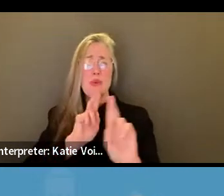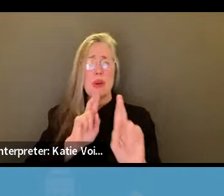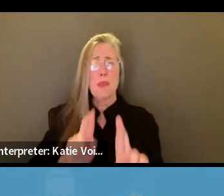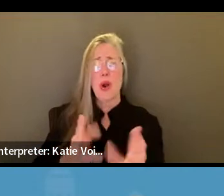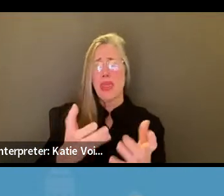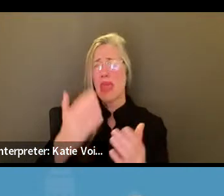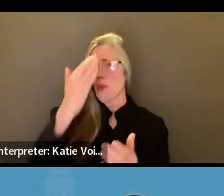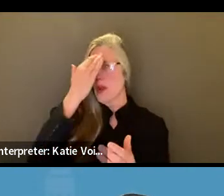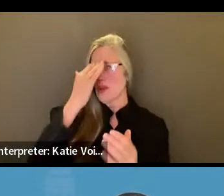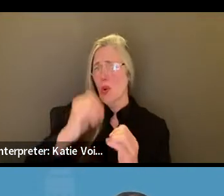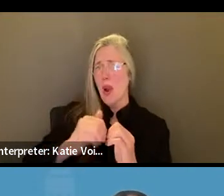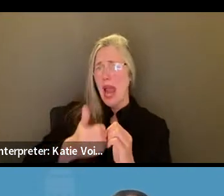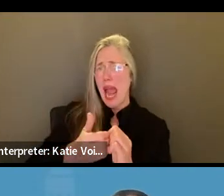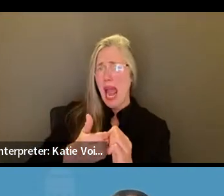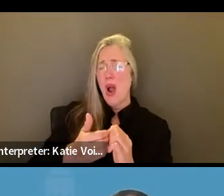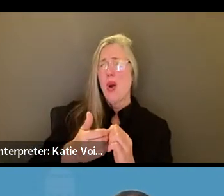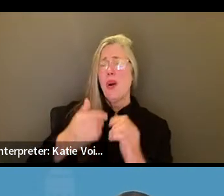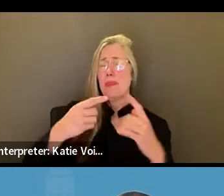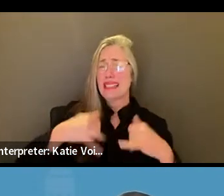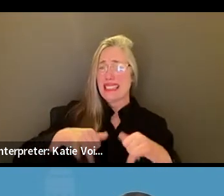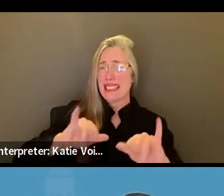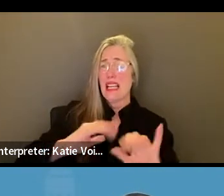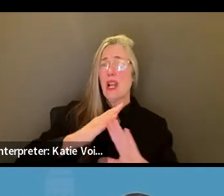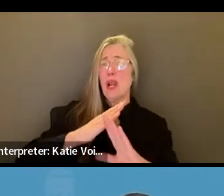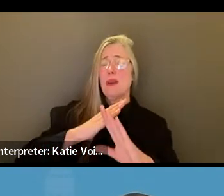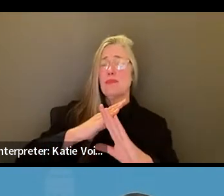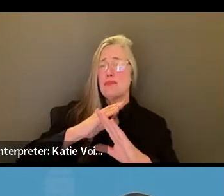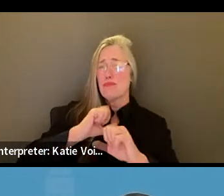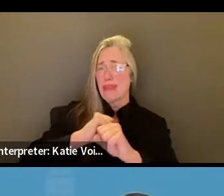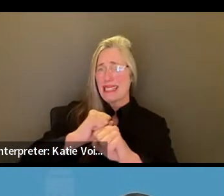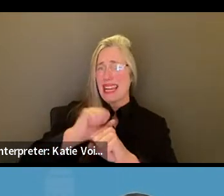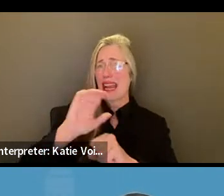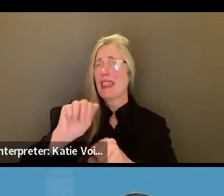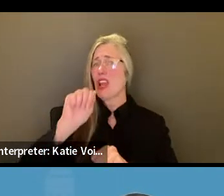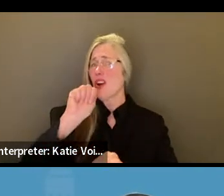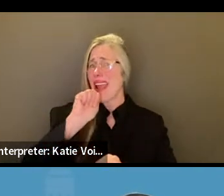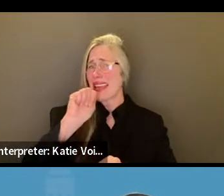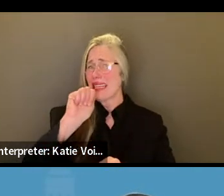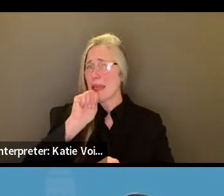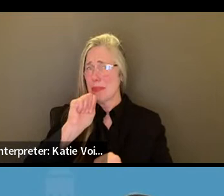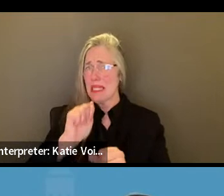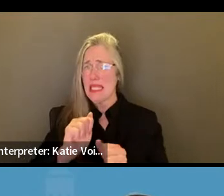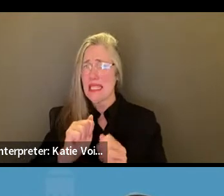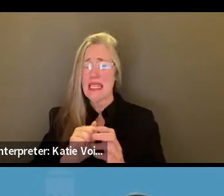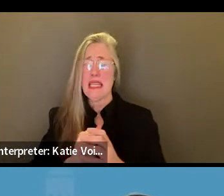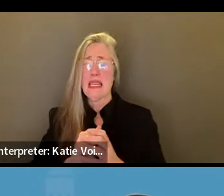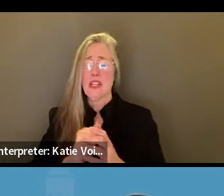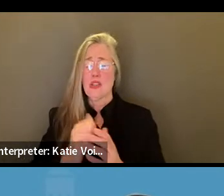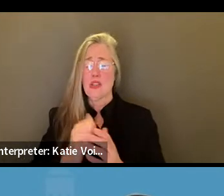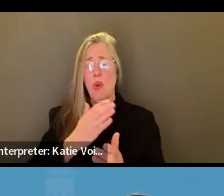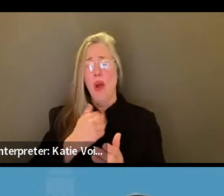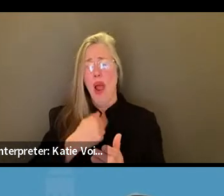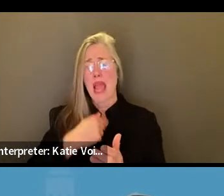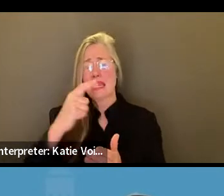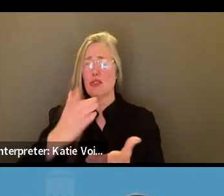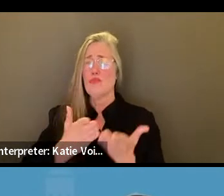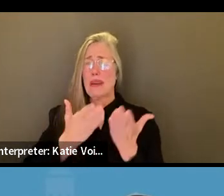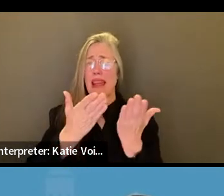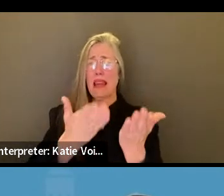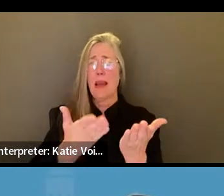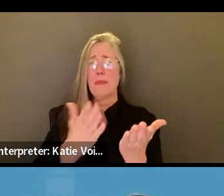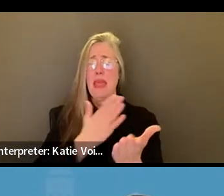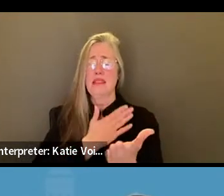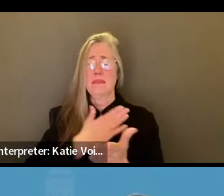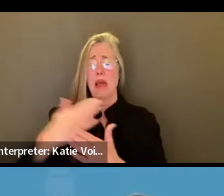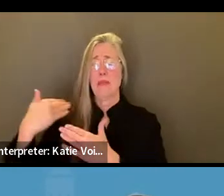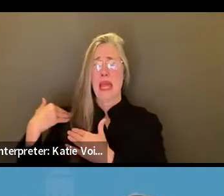their anonymity and their confidentiality. So those are just some concerns that I wanted to bring up to do my part. And then following up, of course, with the